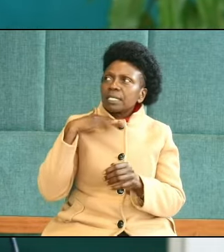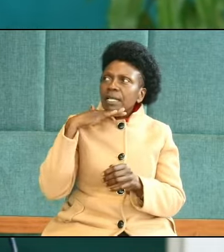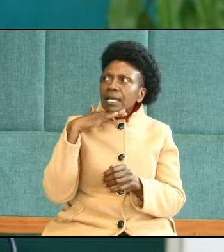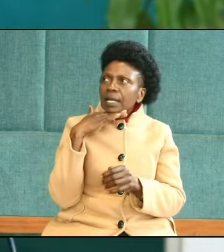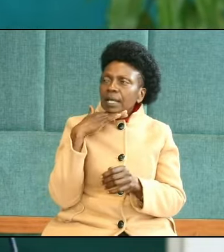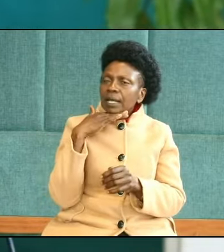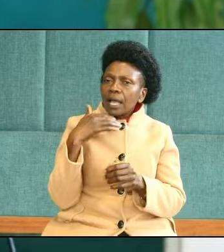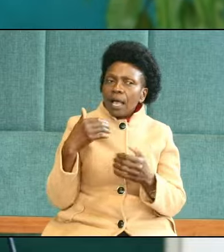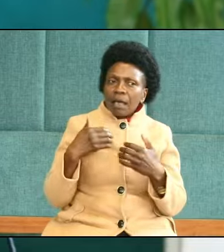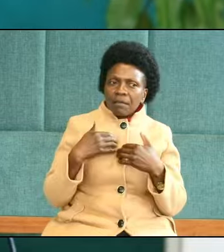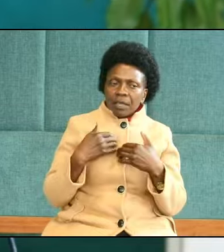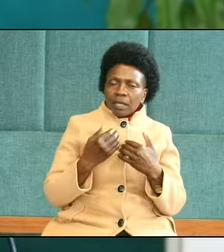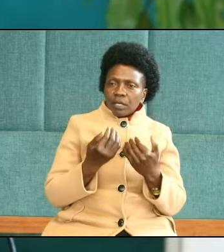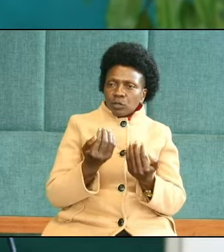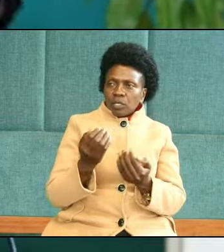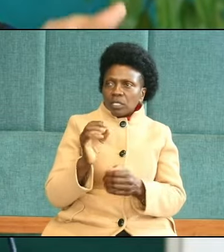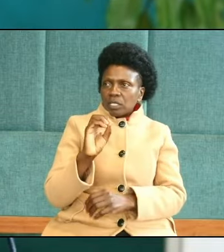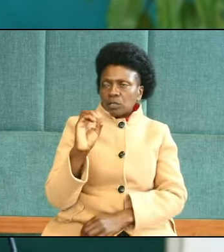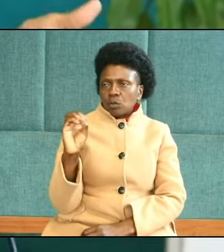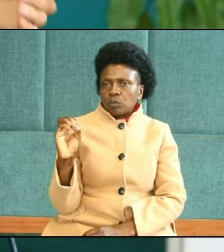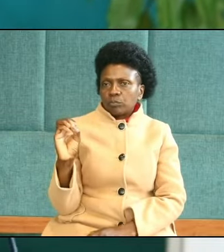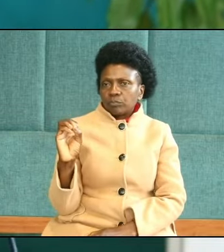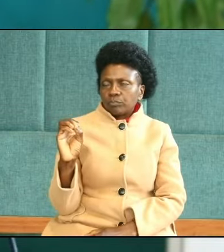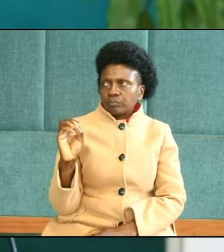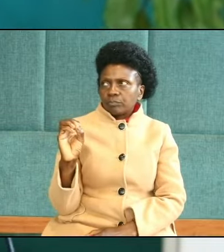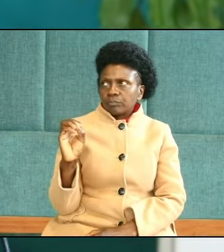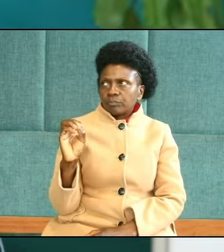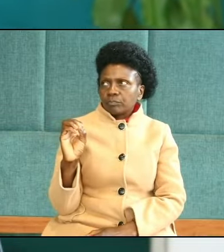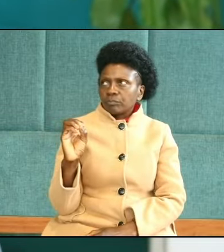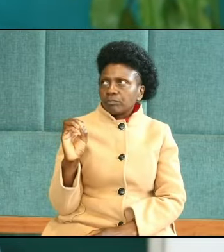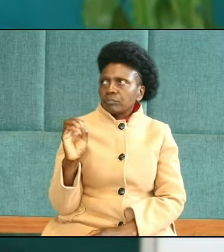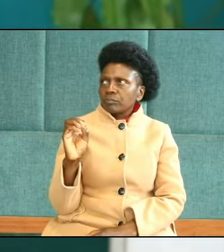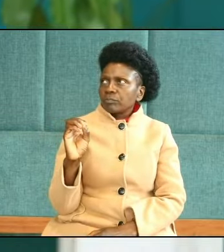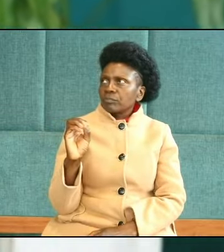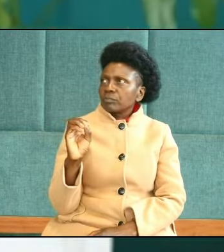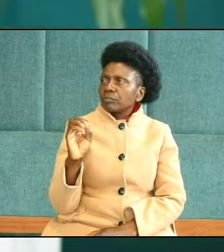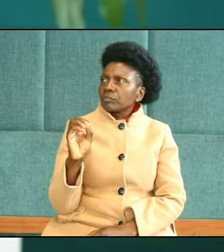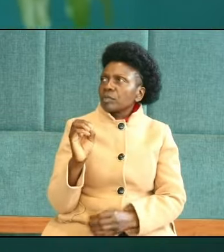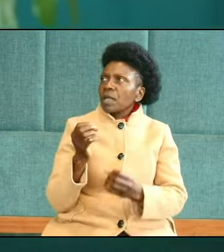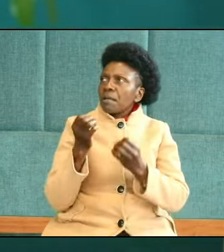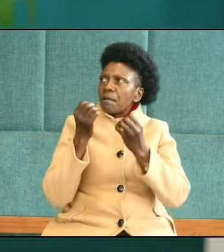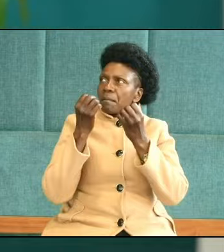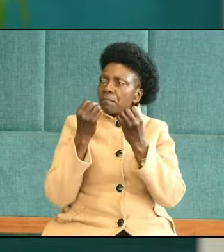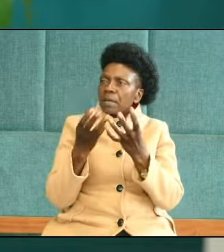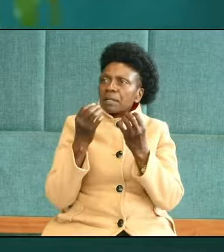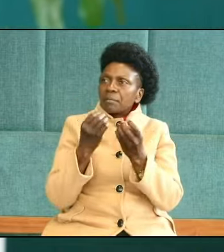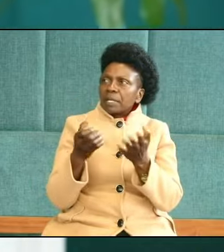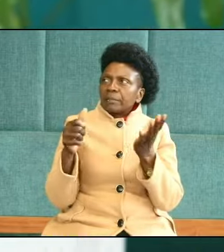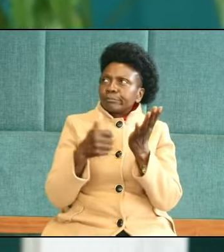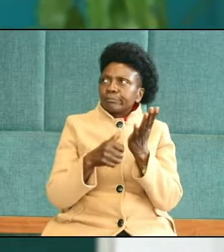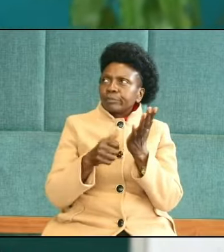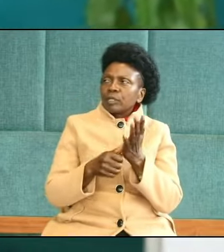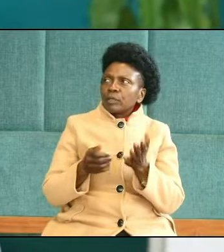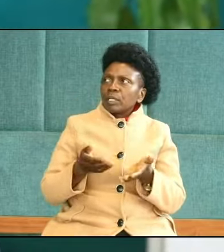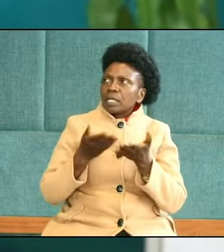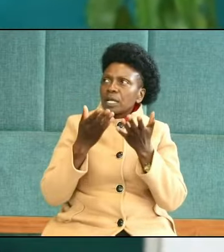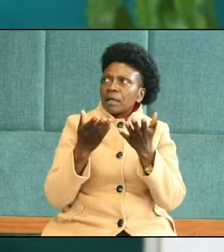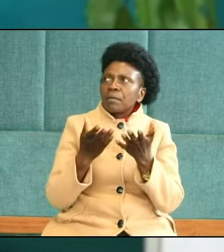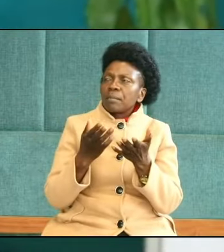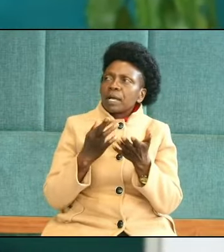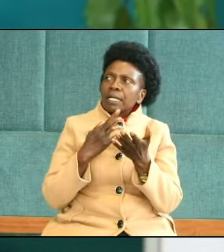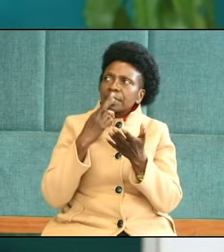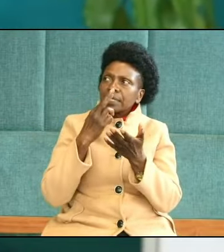any children. Oh, very sad. In other words, multiple tragedies were the result of a